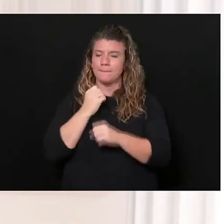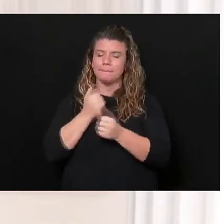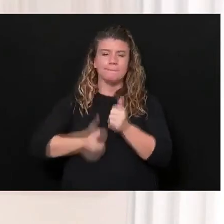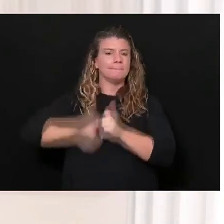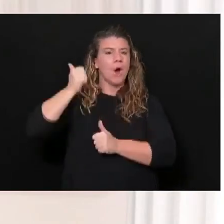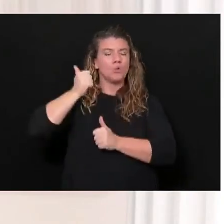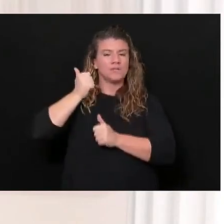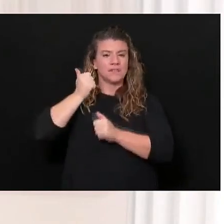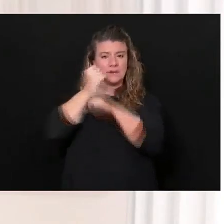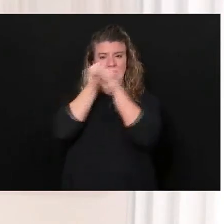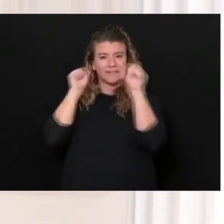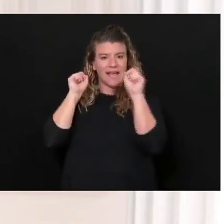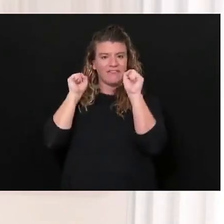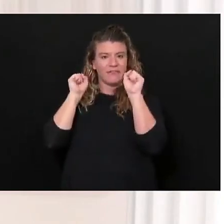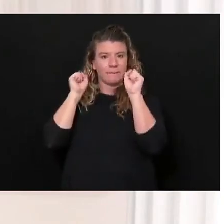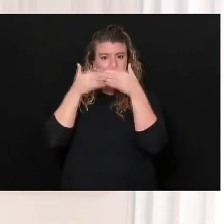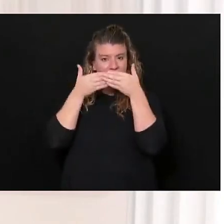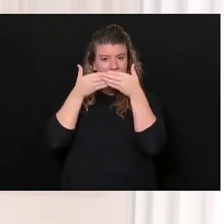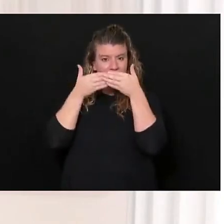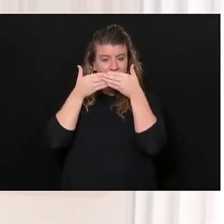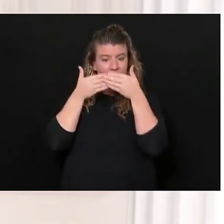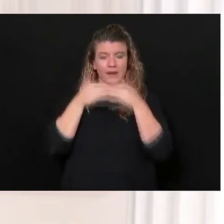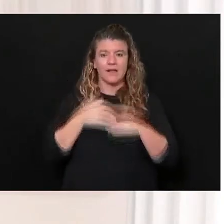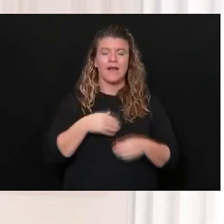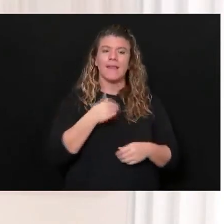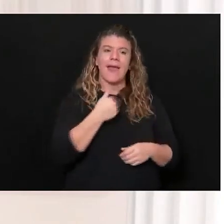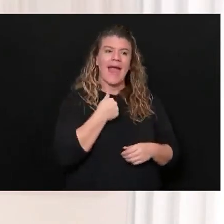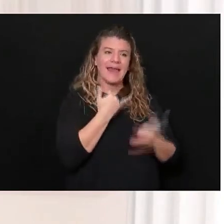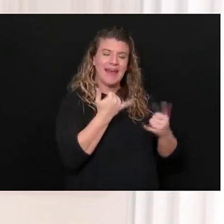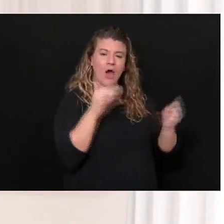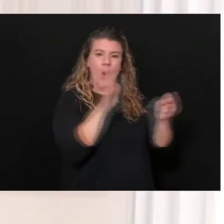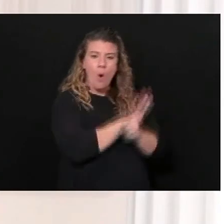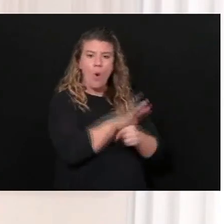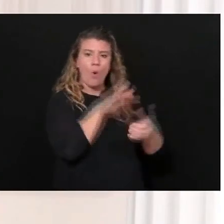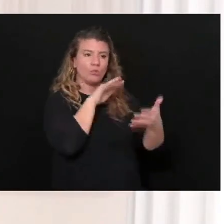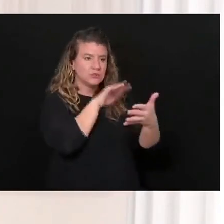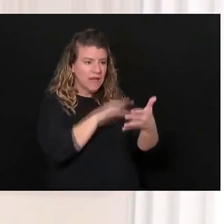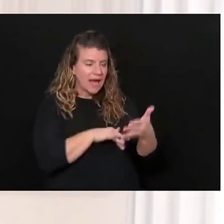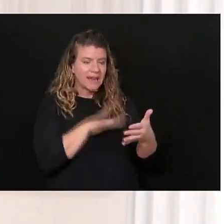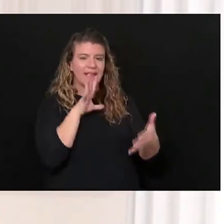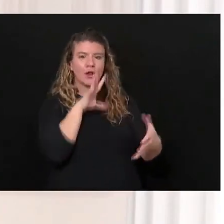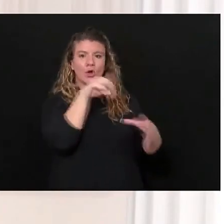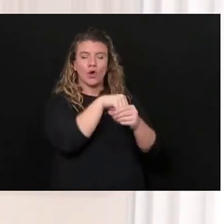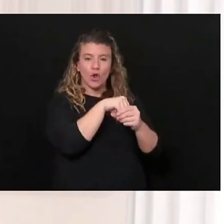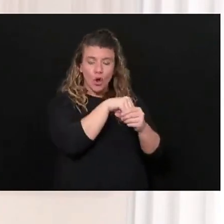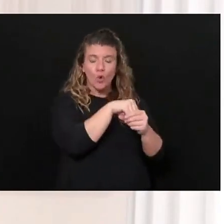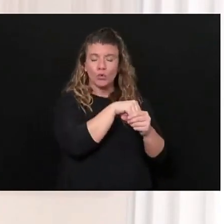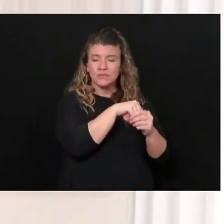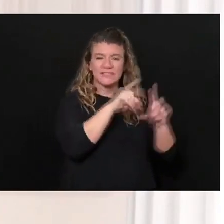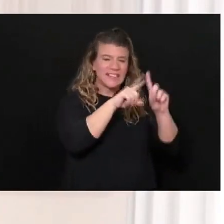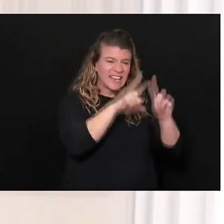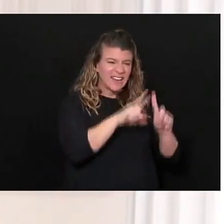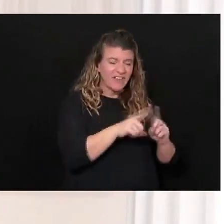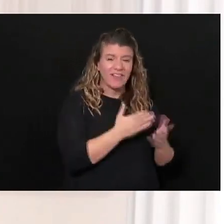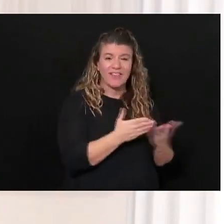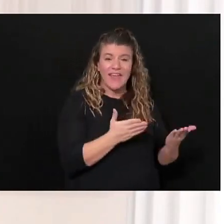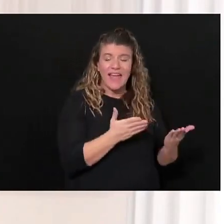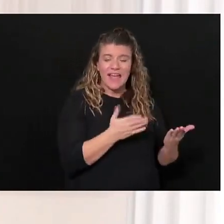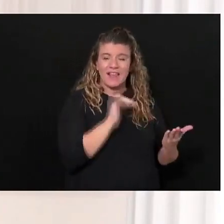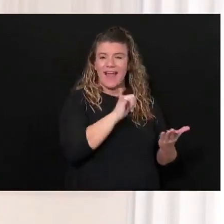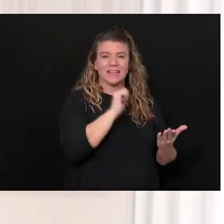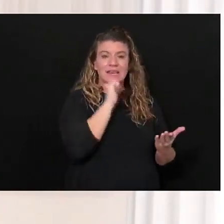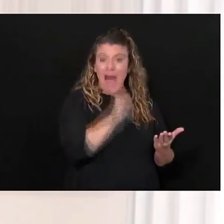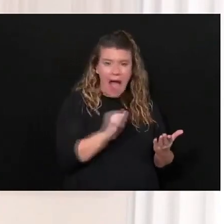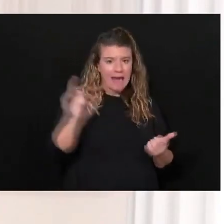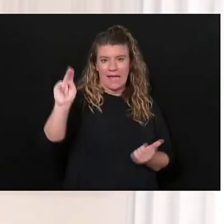protection. And so then there was a whole sort of study done to suggest that the N95 or the